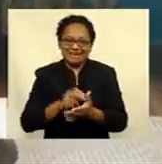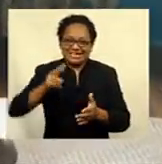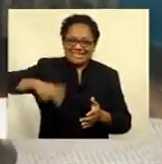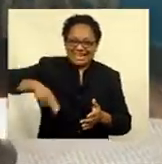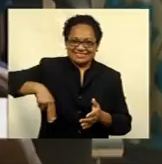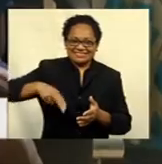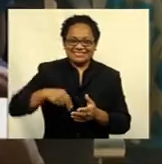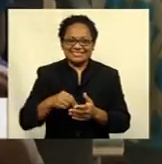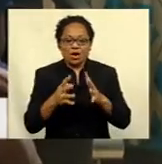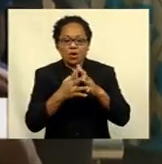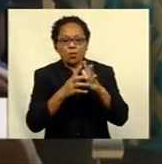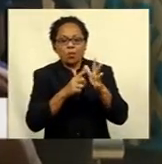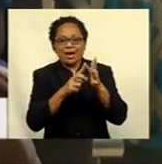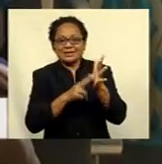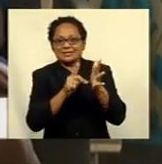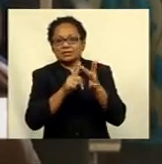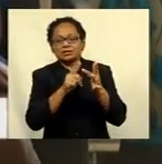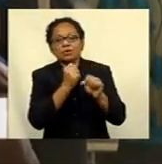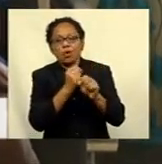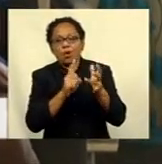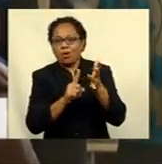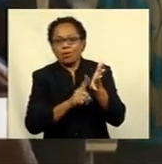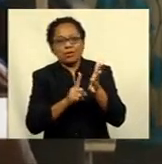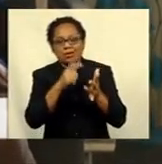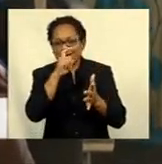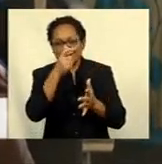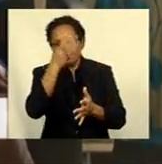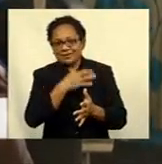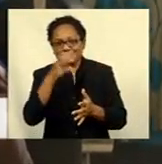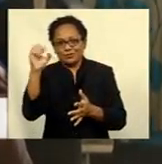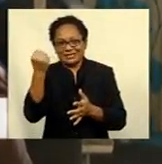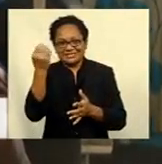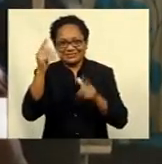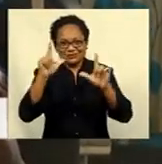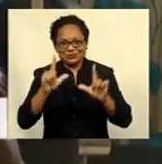And Waningolo family still taking it all in. This and more coming up.